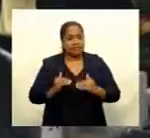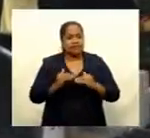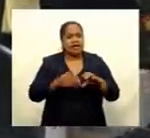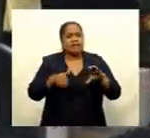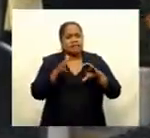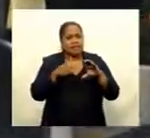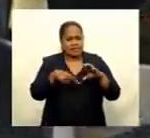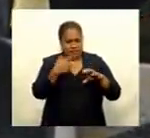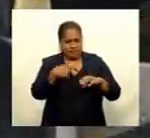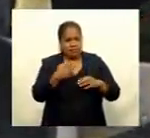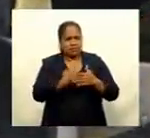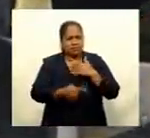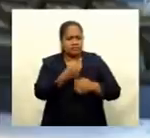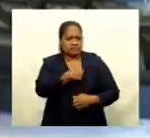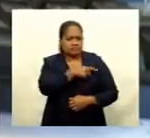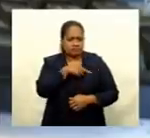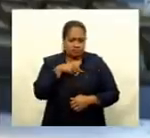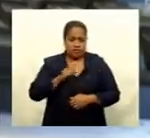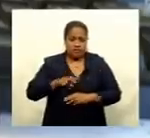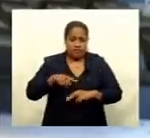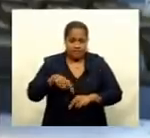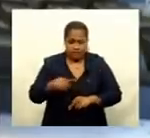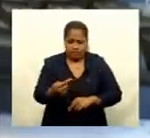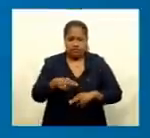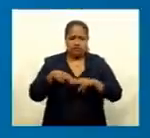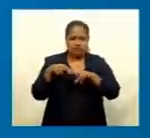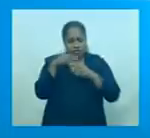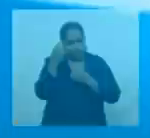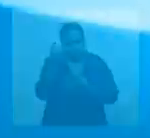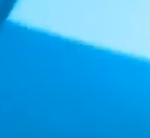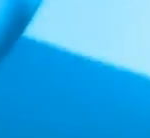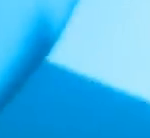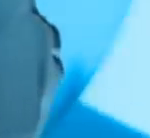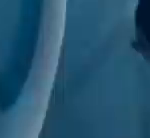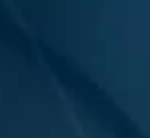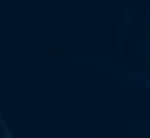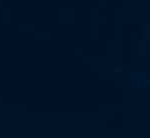personnel sacrificed to keep Fiji informed. Stay with us.